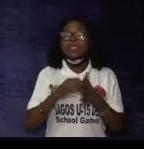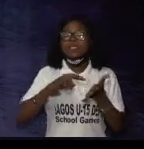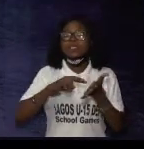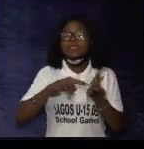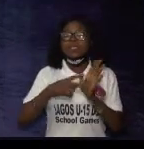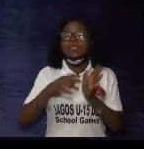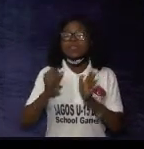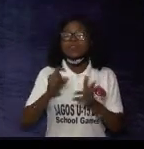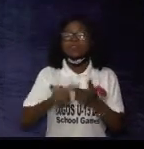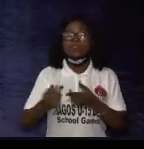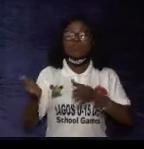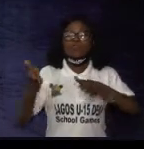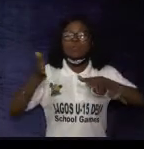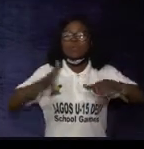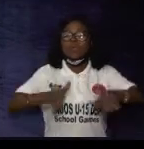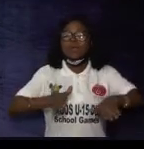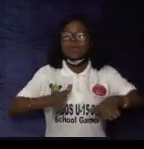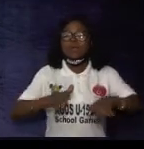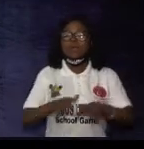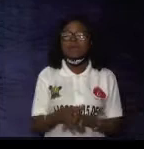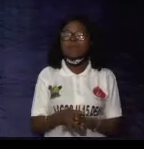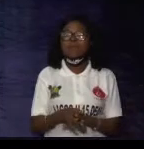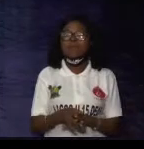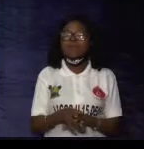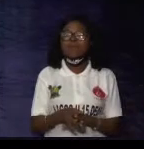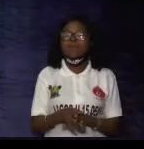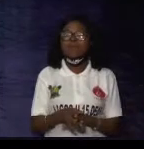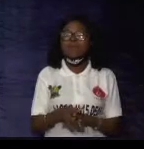away. It means to die.